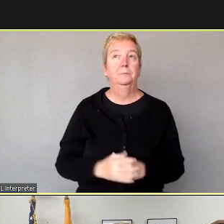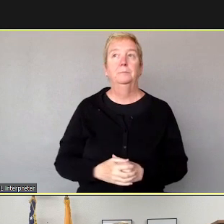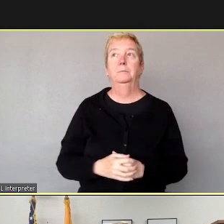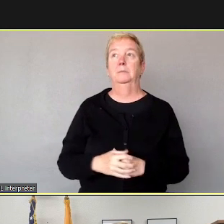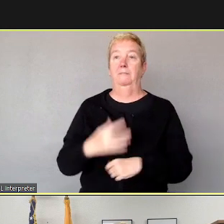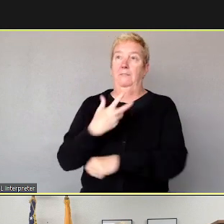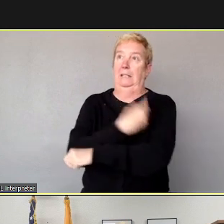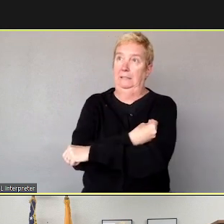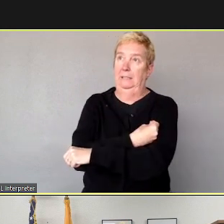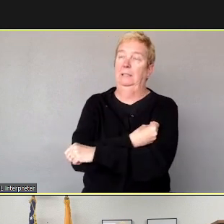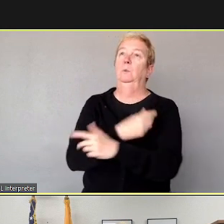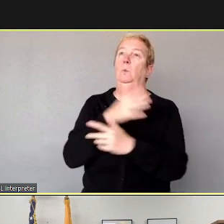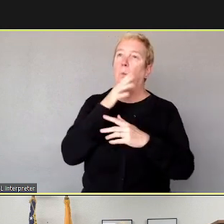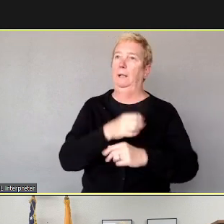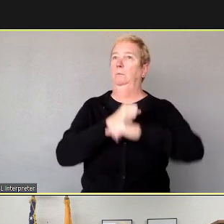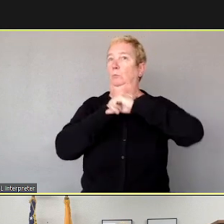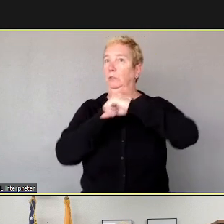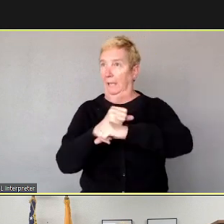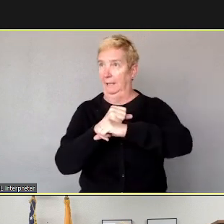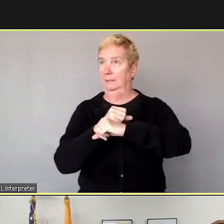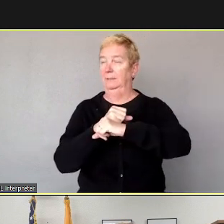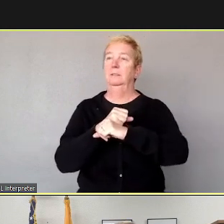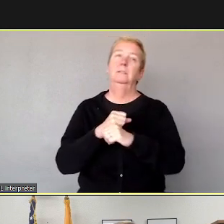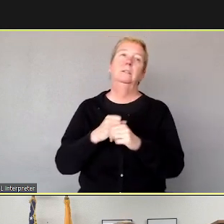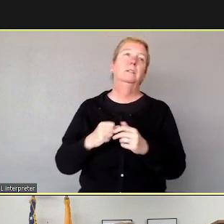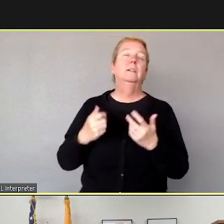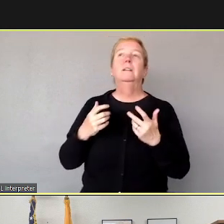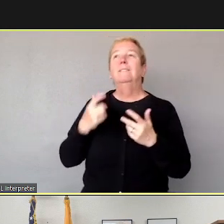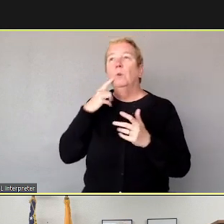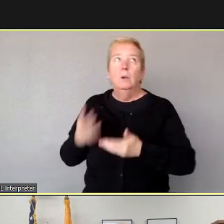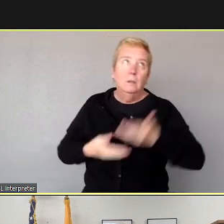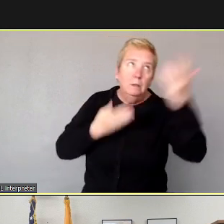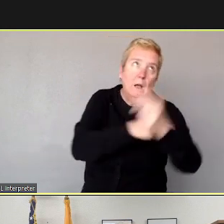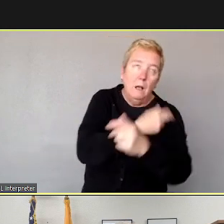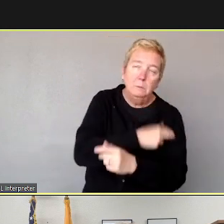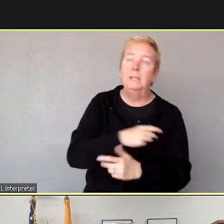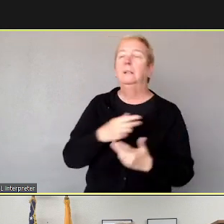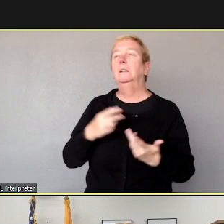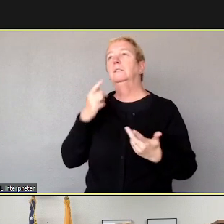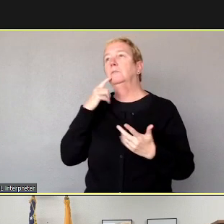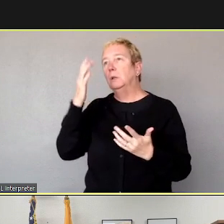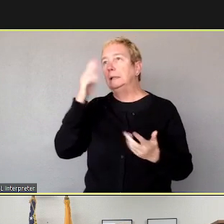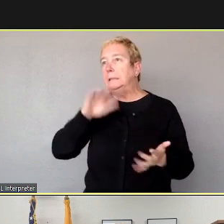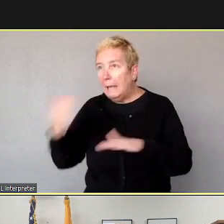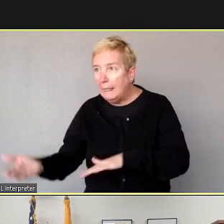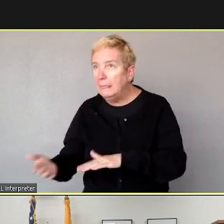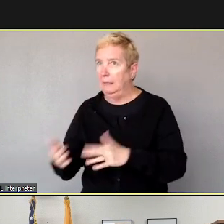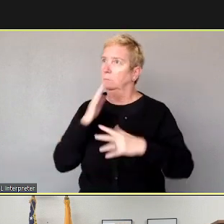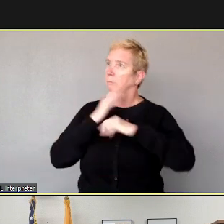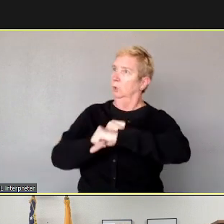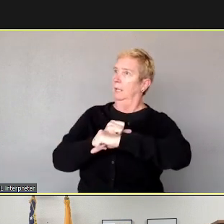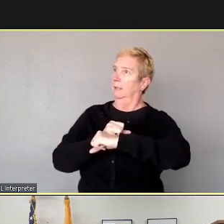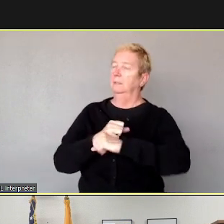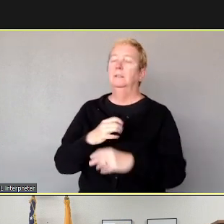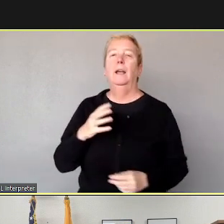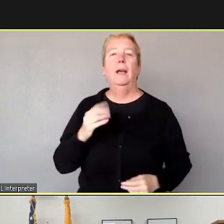Vaccines still provide protection against hospitalization and death. The existing vaccines still provide